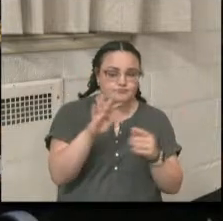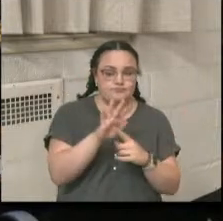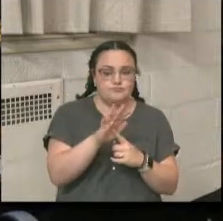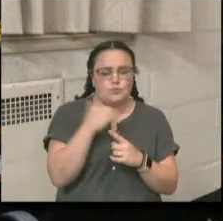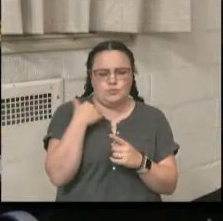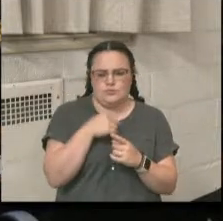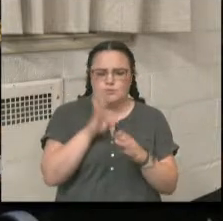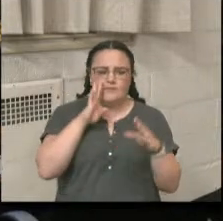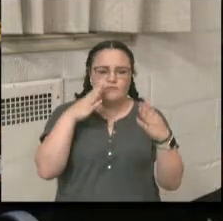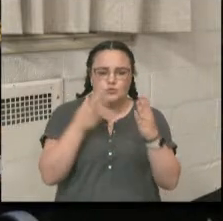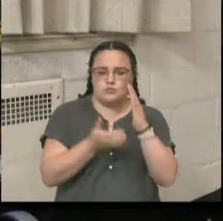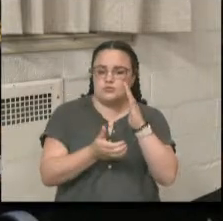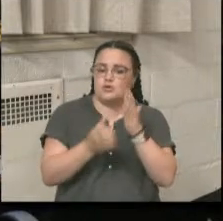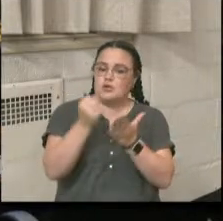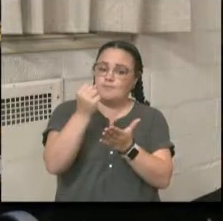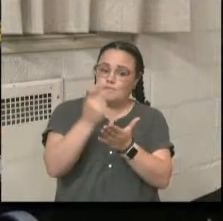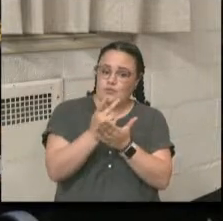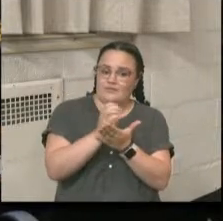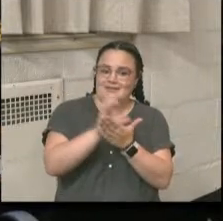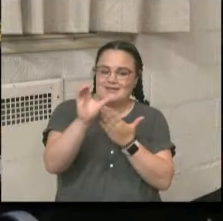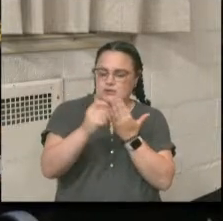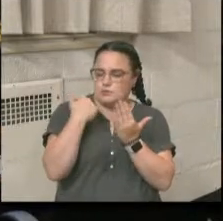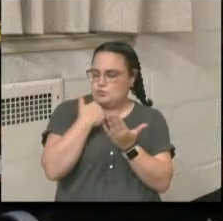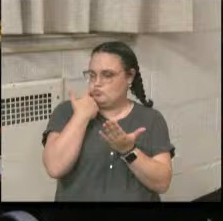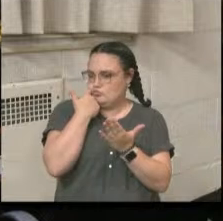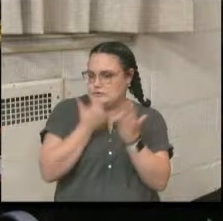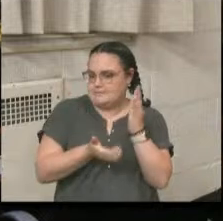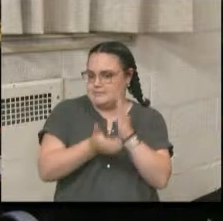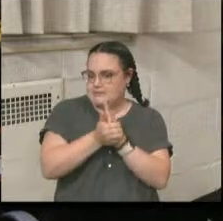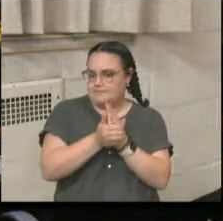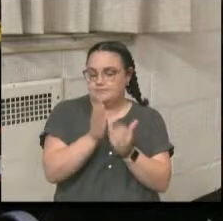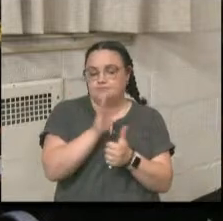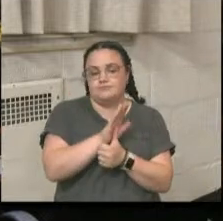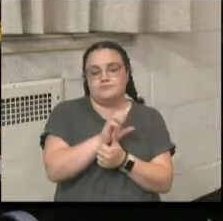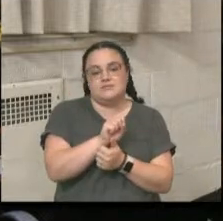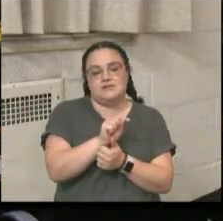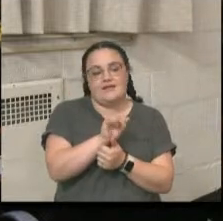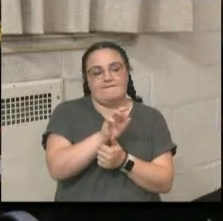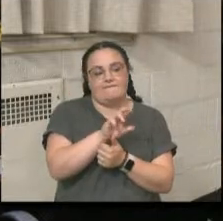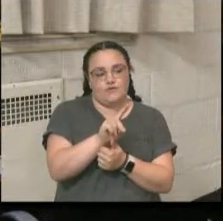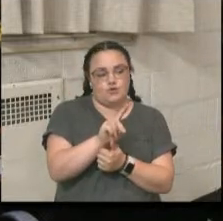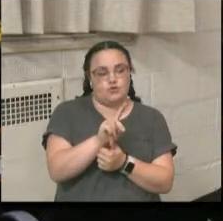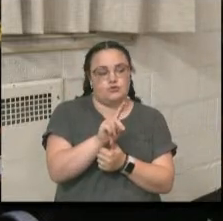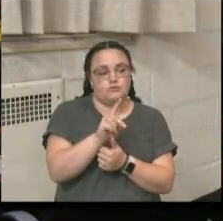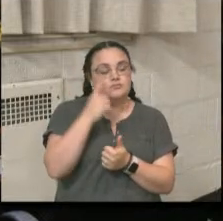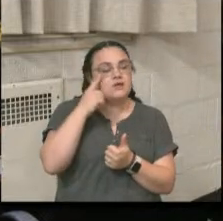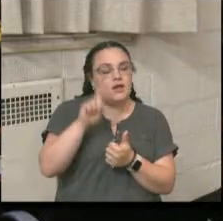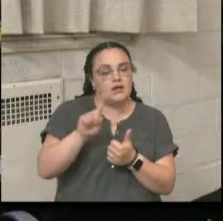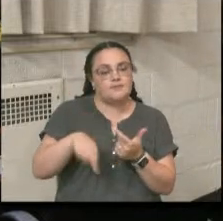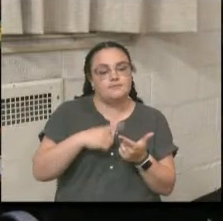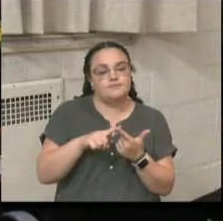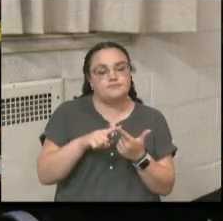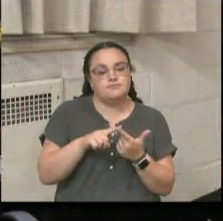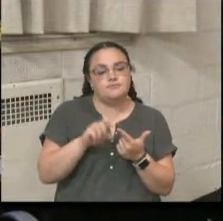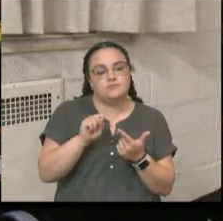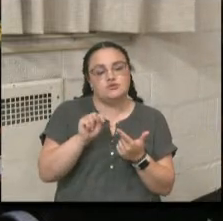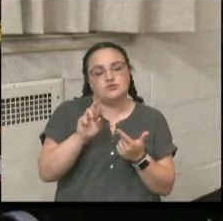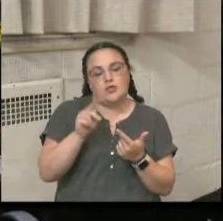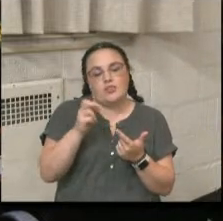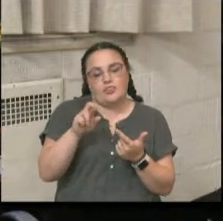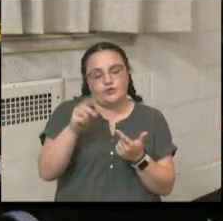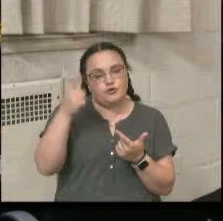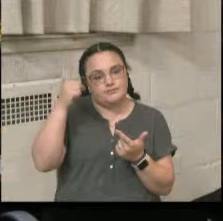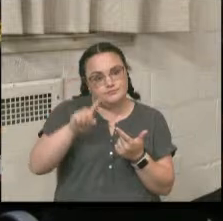approving the calendar as amended. Mrs. Adam Stafford? Aye. Ms. Booth Estrada?